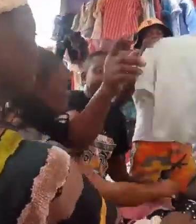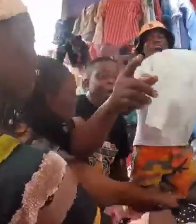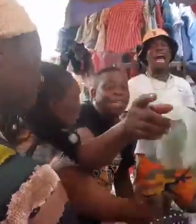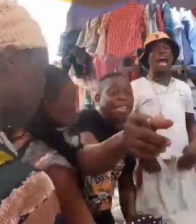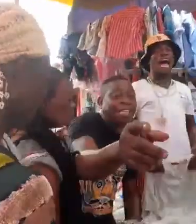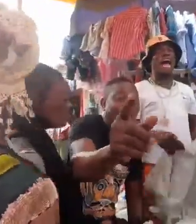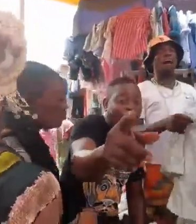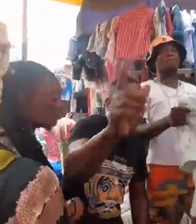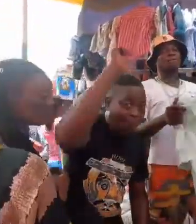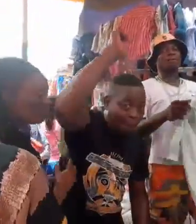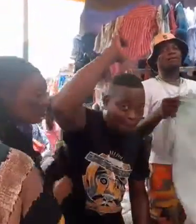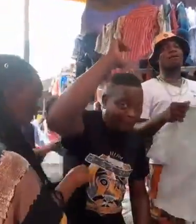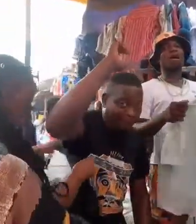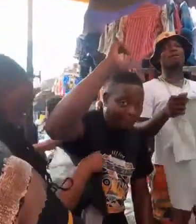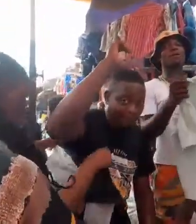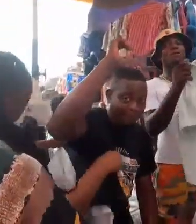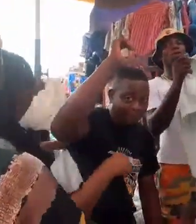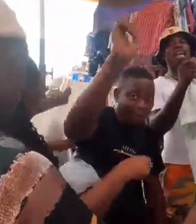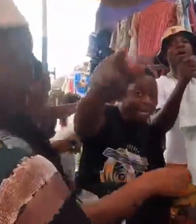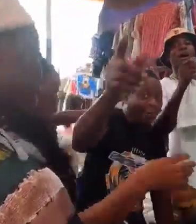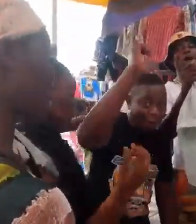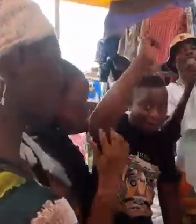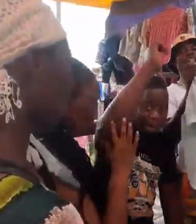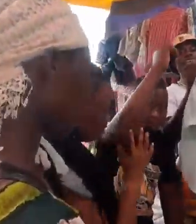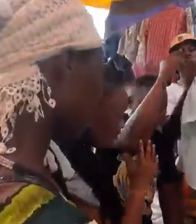relative. That is the order from above.